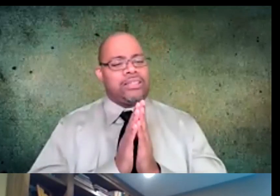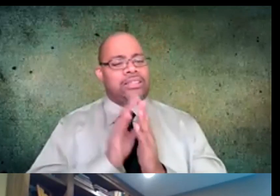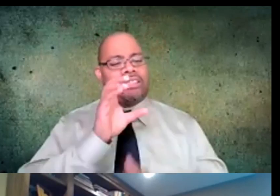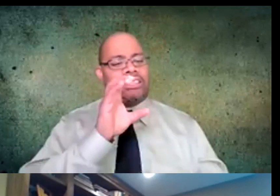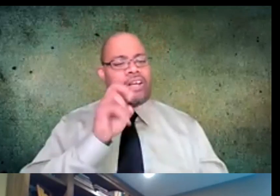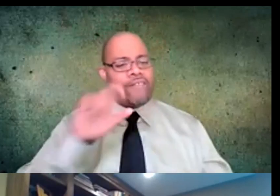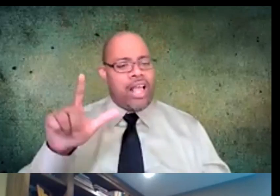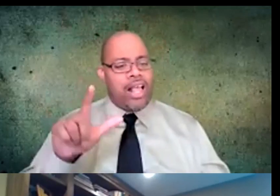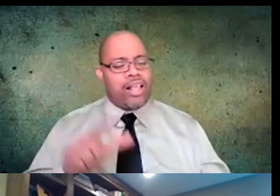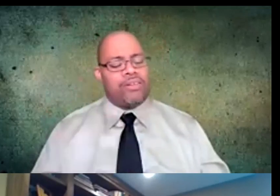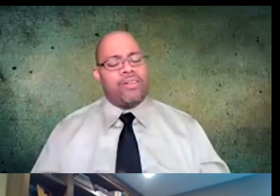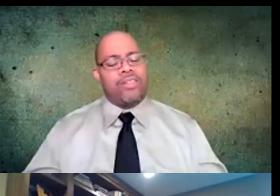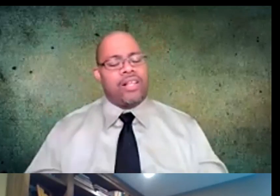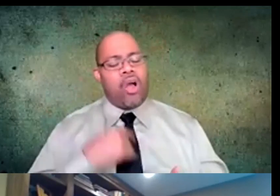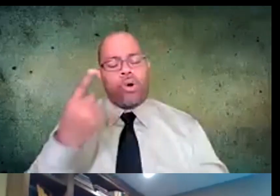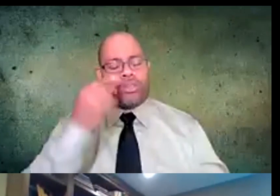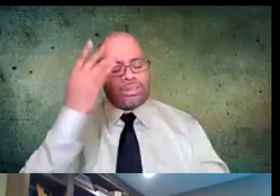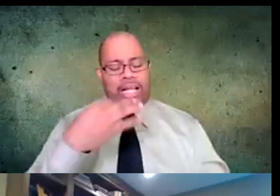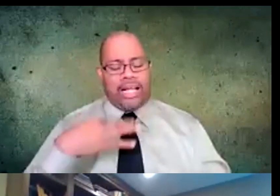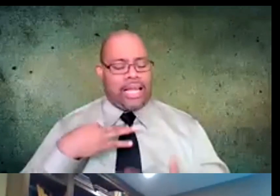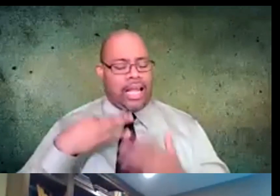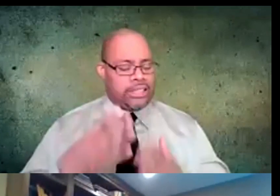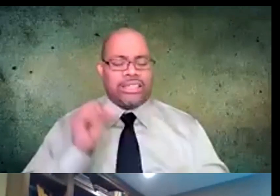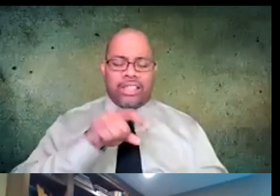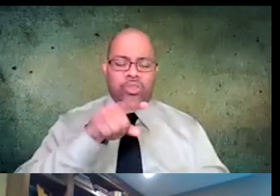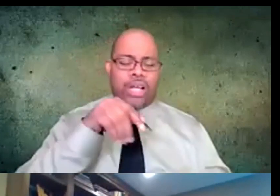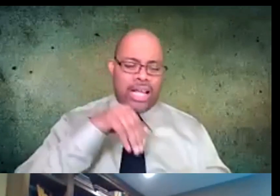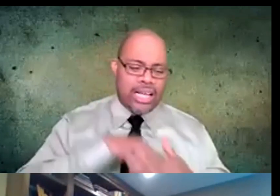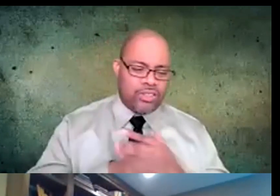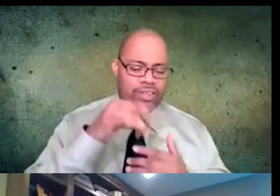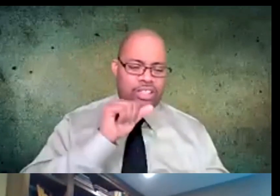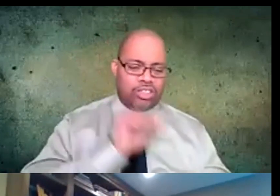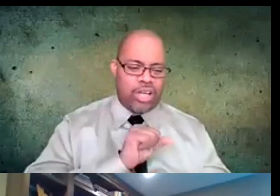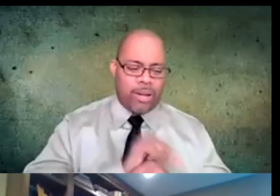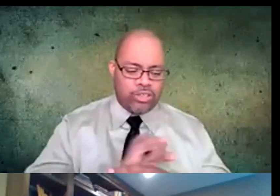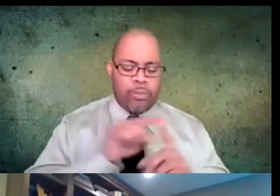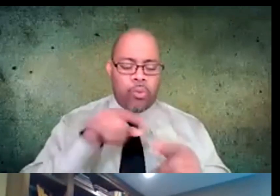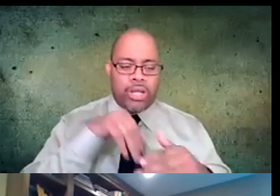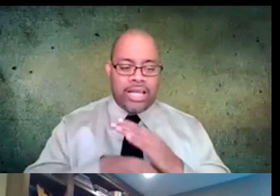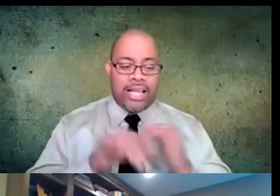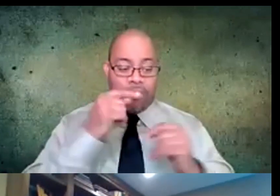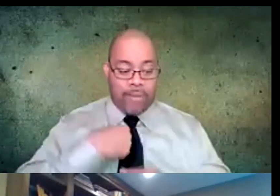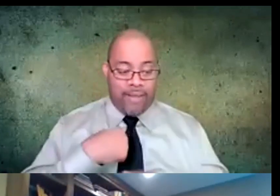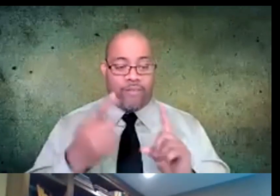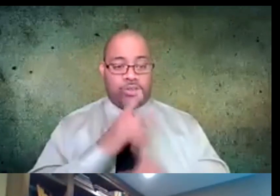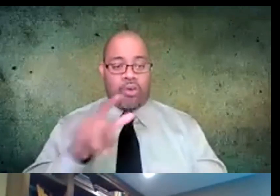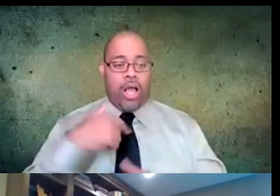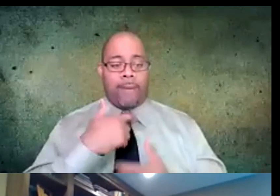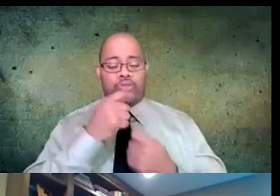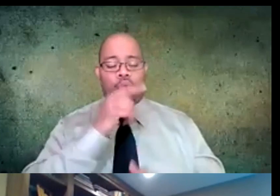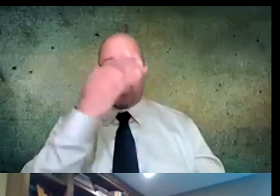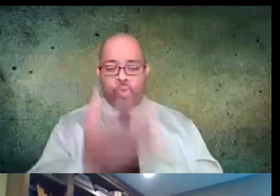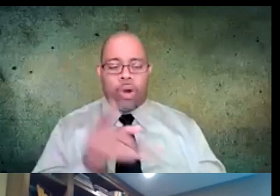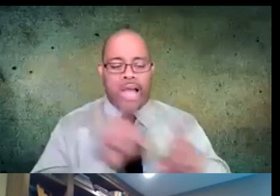Cerevel is, you know, I always tell candidates, yes, you're interviewing for this job, but when you come in to interview with me, first of all, I'm interested who you are